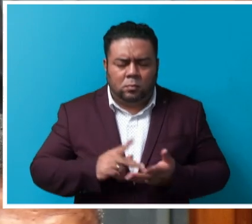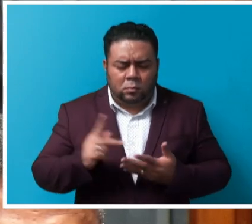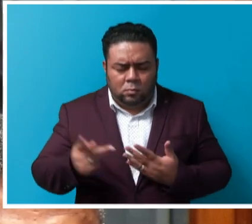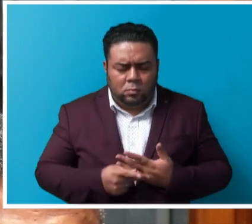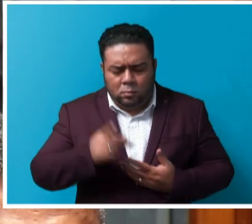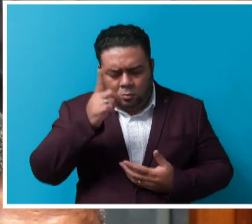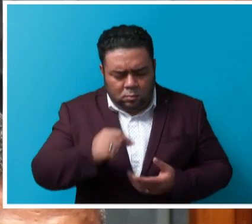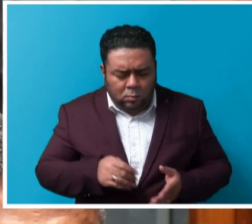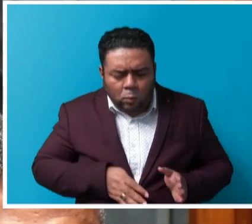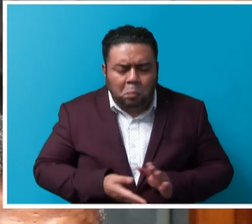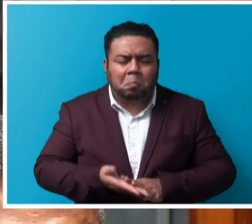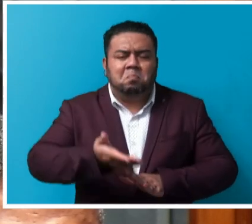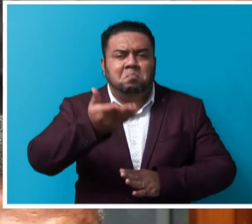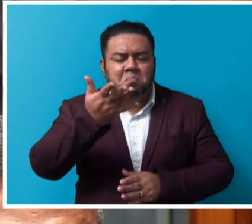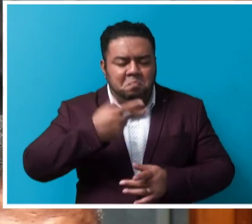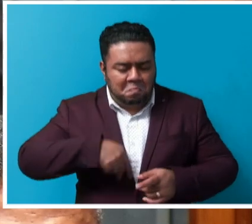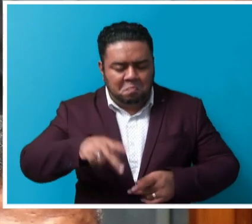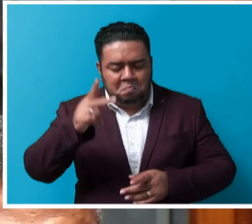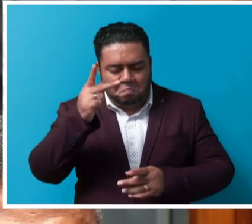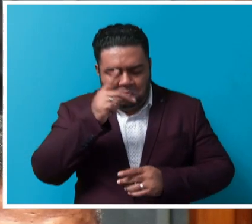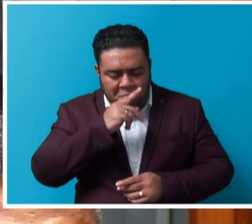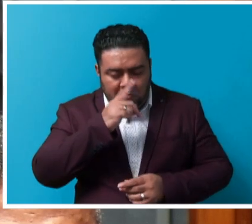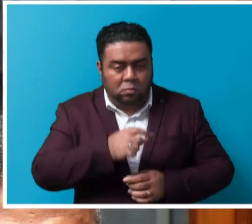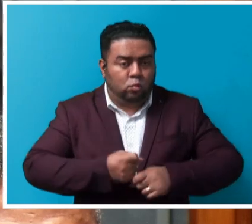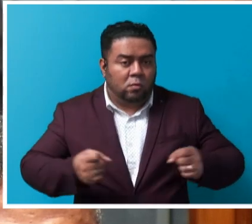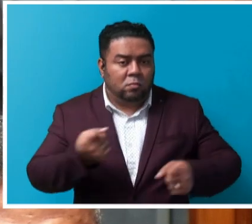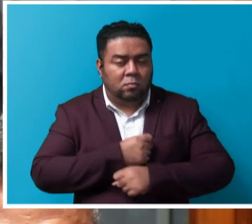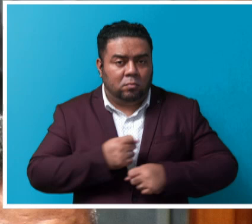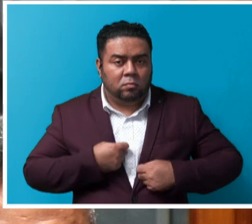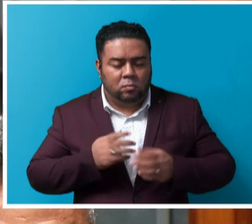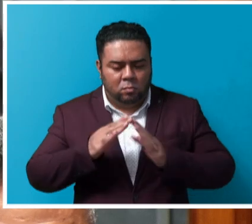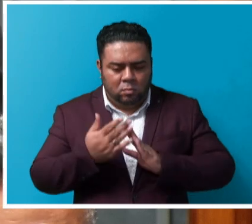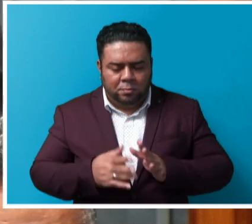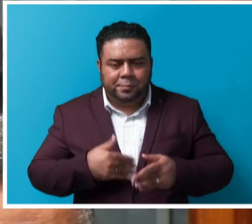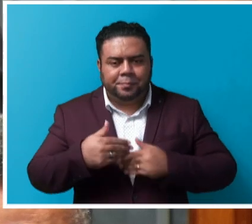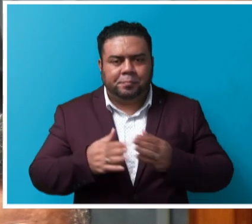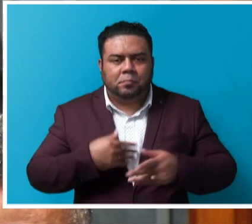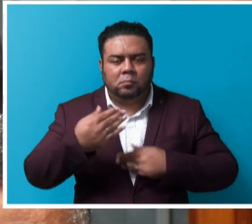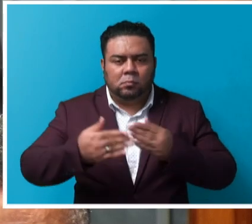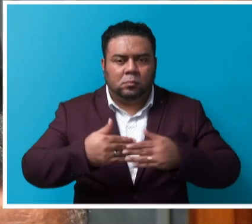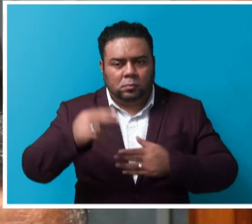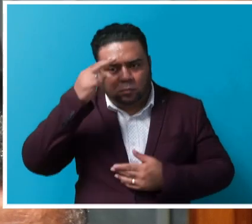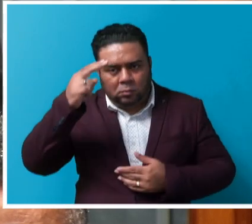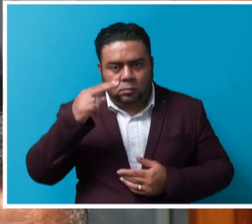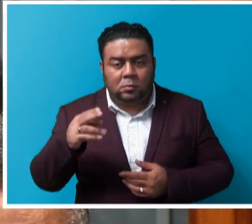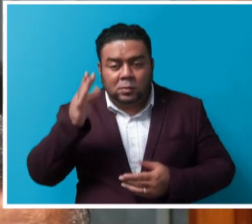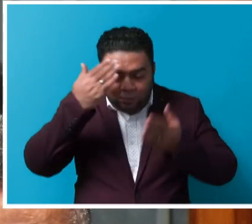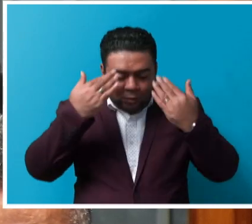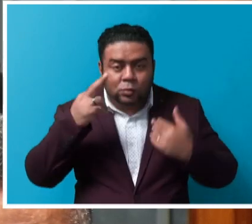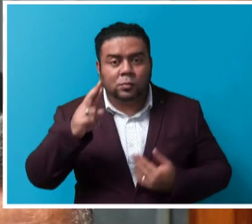uplift our citizens, strengthen our communities, and build a prosperous nation. Mr. Speaker,